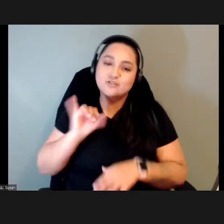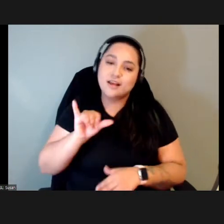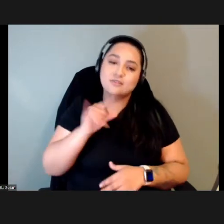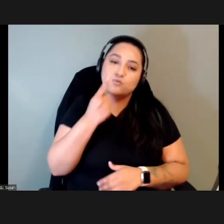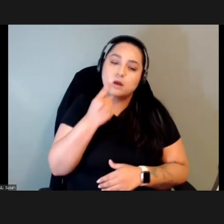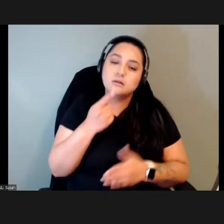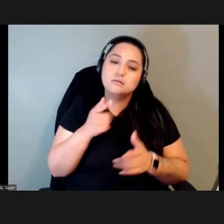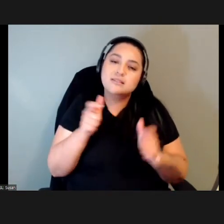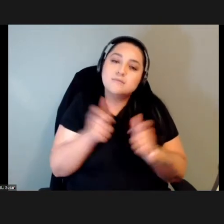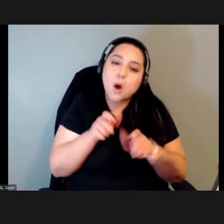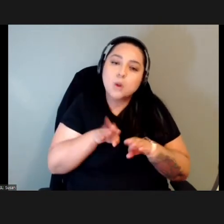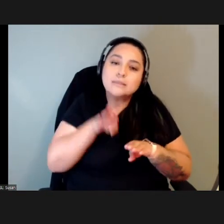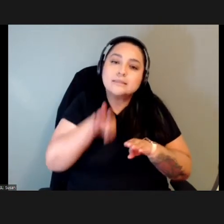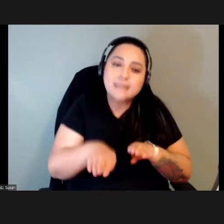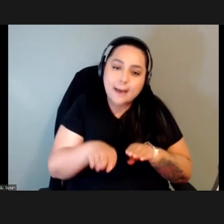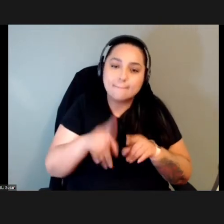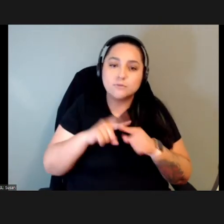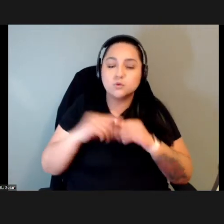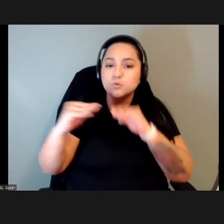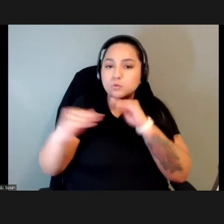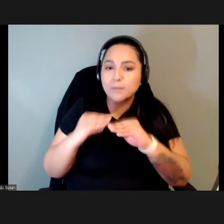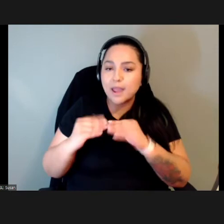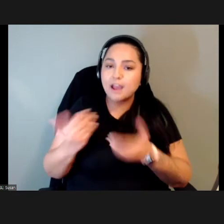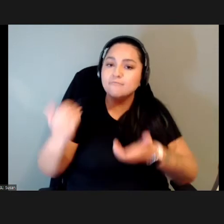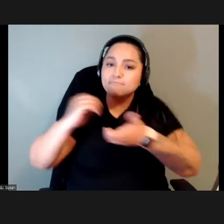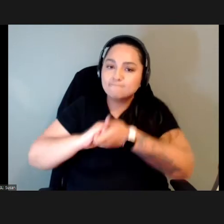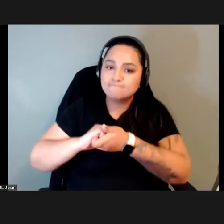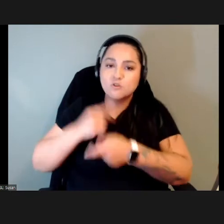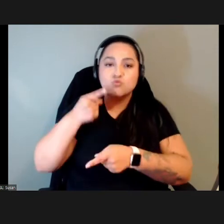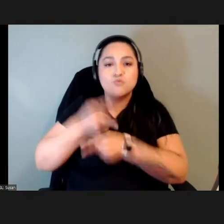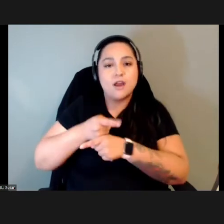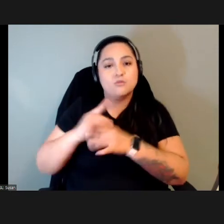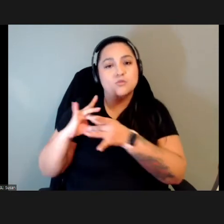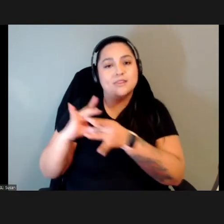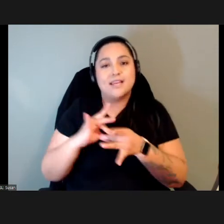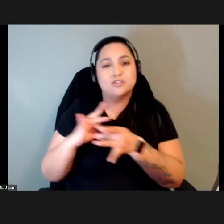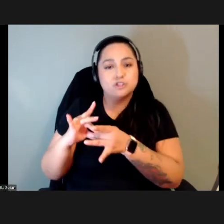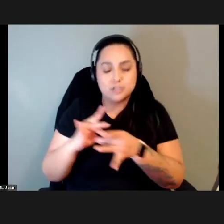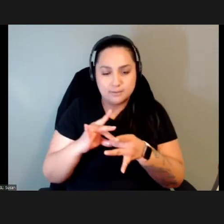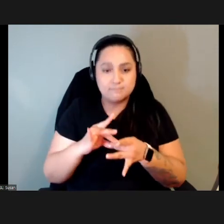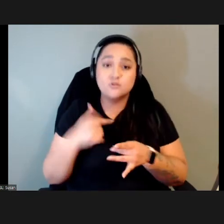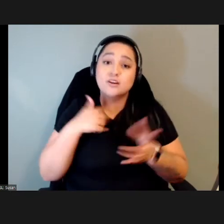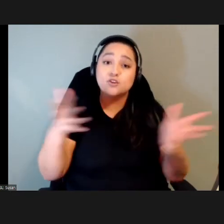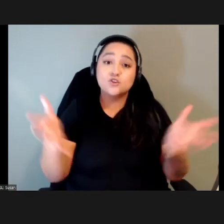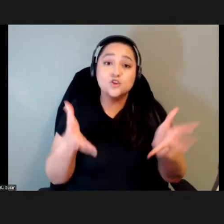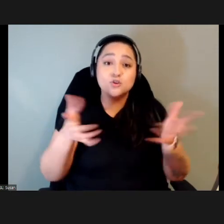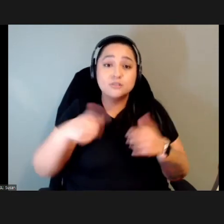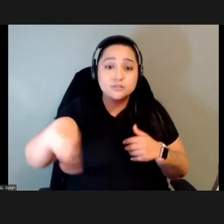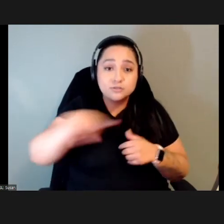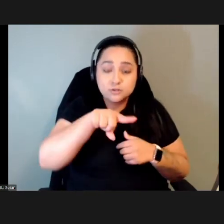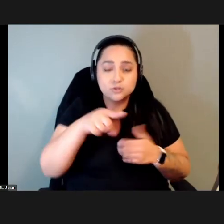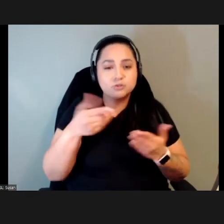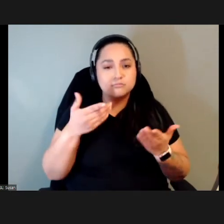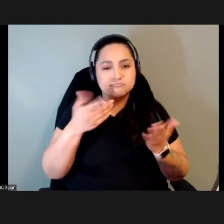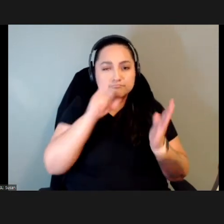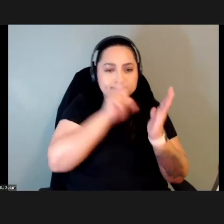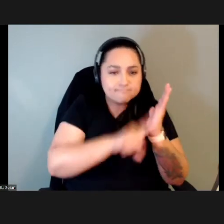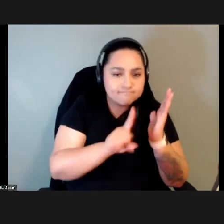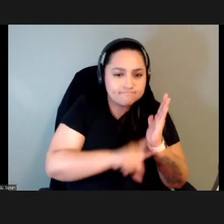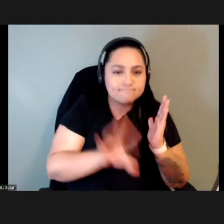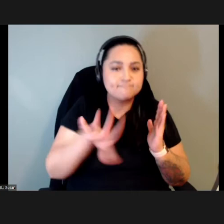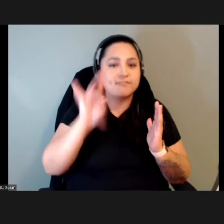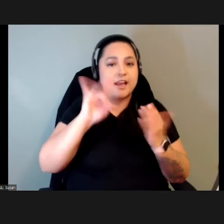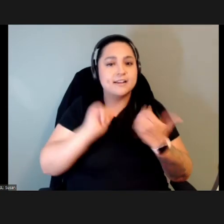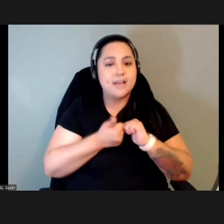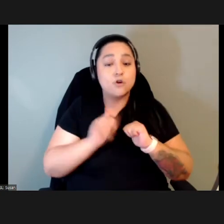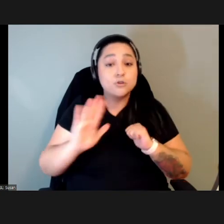and being in right relationship. And I encourage each of you to find out how your community is acknowledging the sovereignty